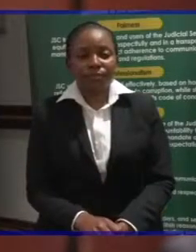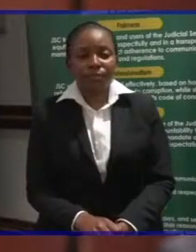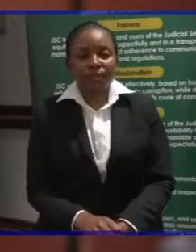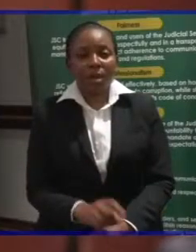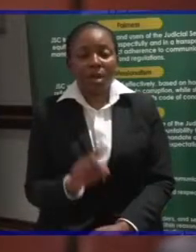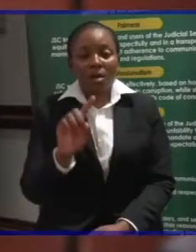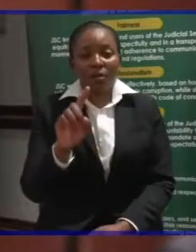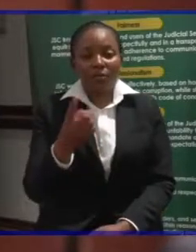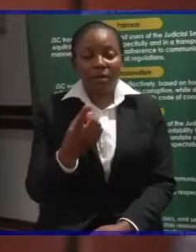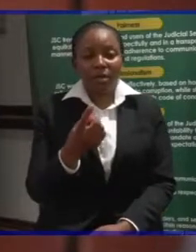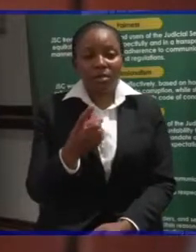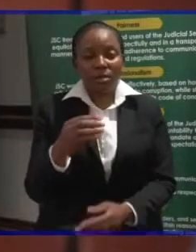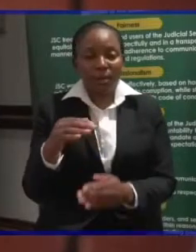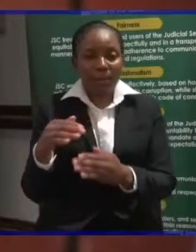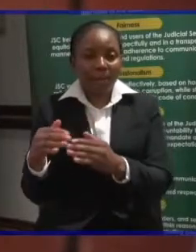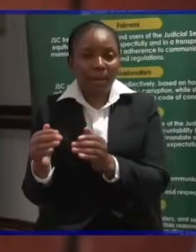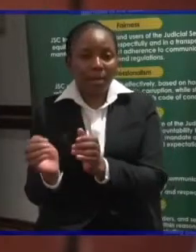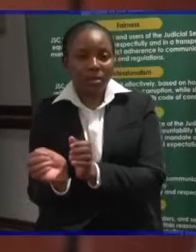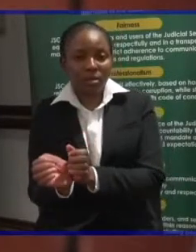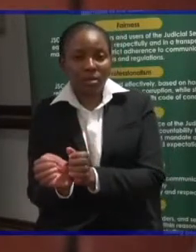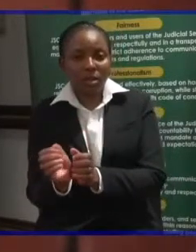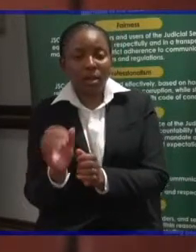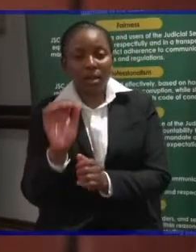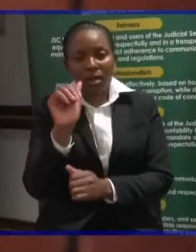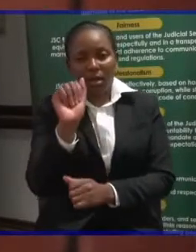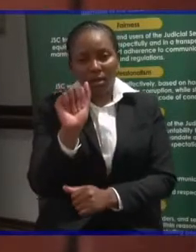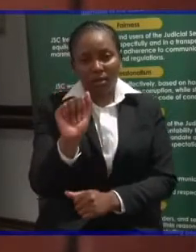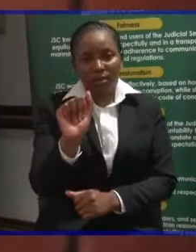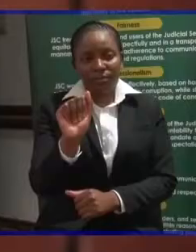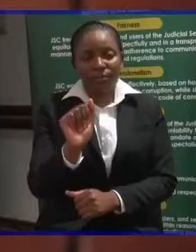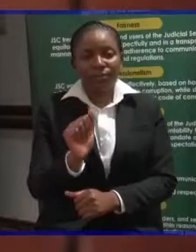The first part, Part A.